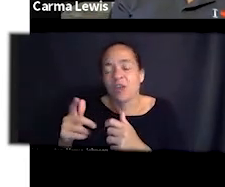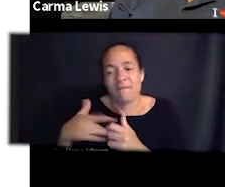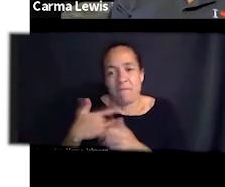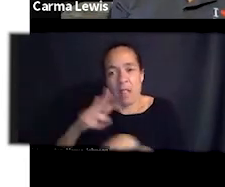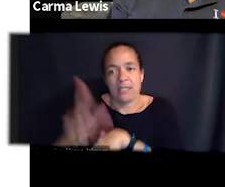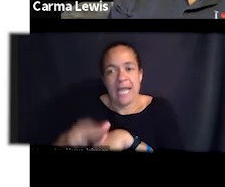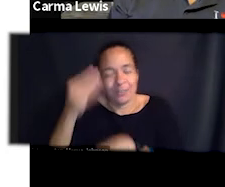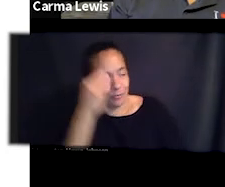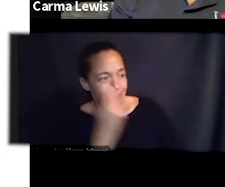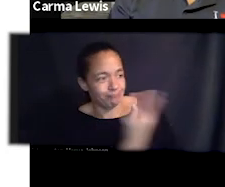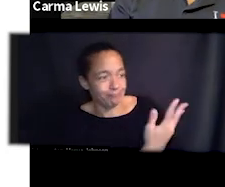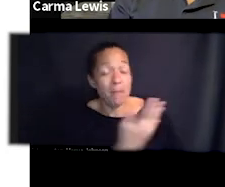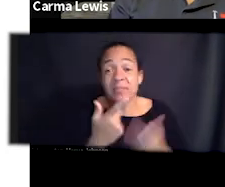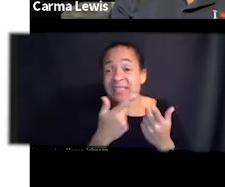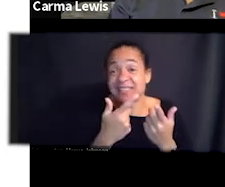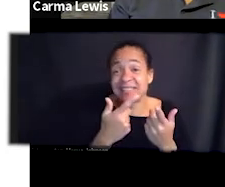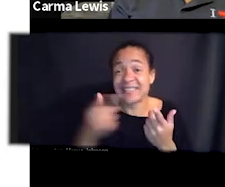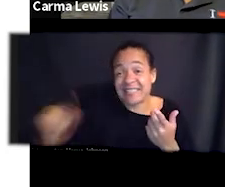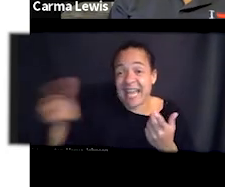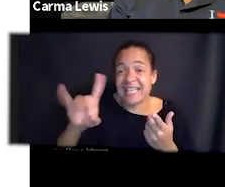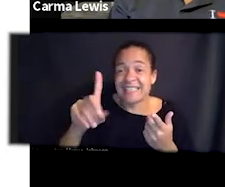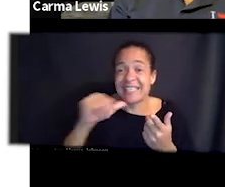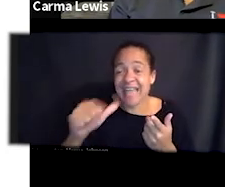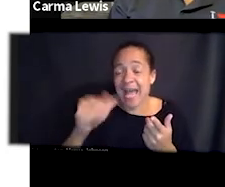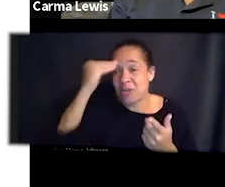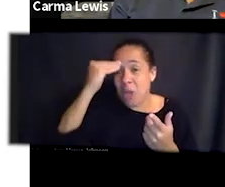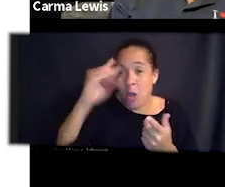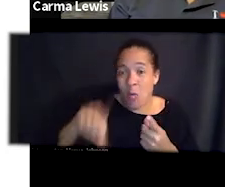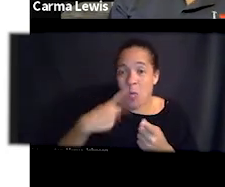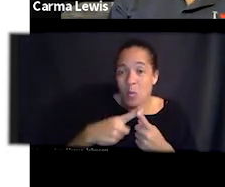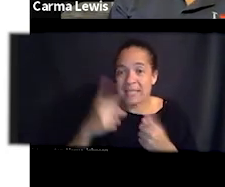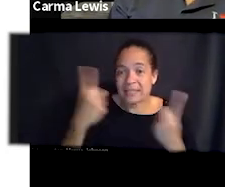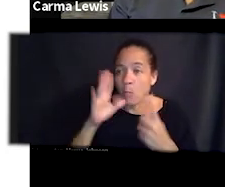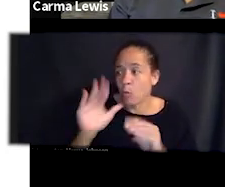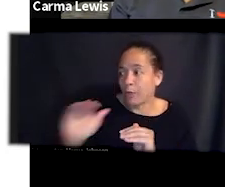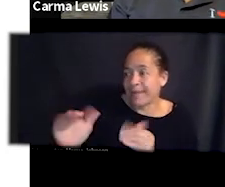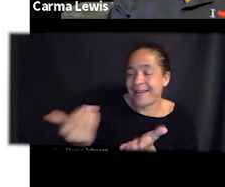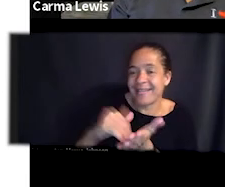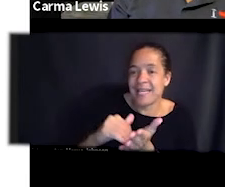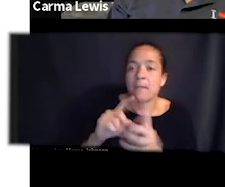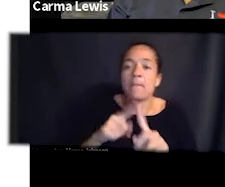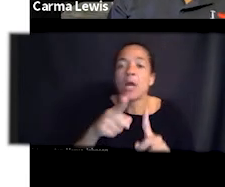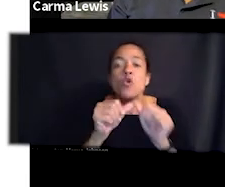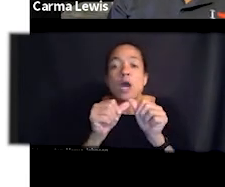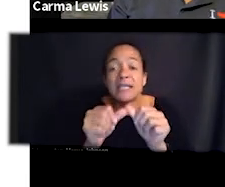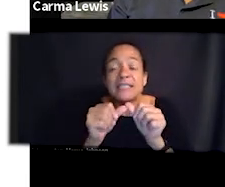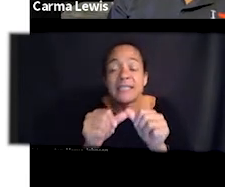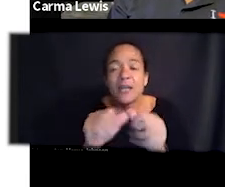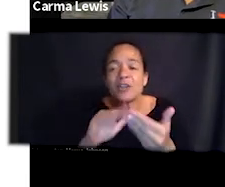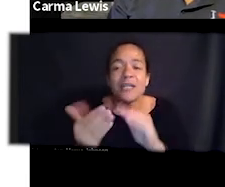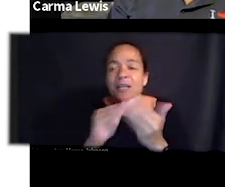didn't know when that next time may come. But as long as you keep up with that community engagement,